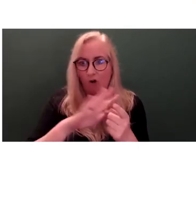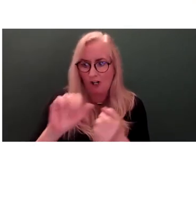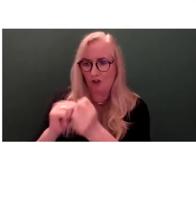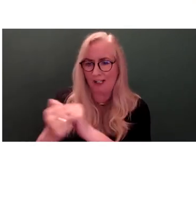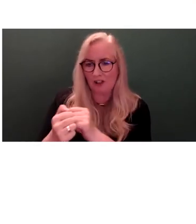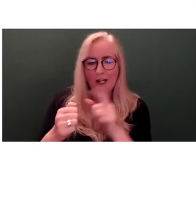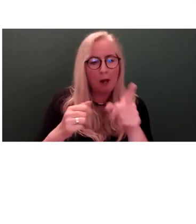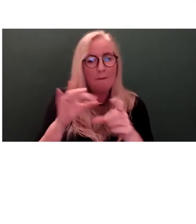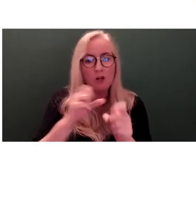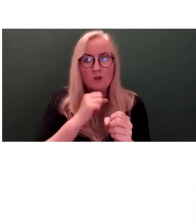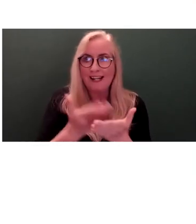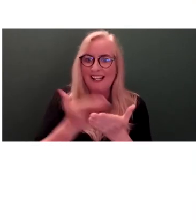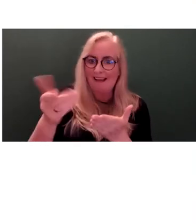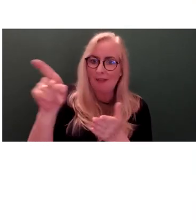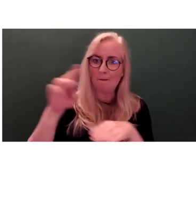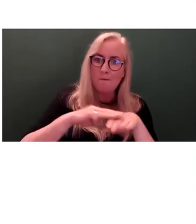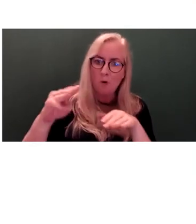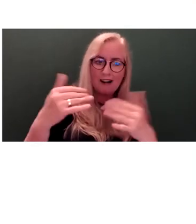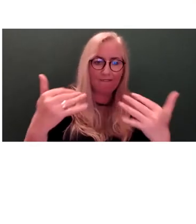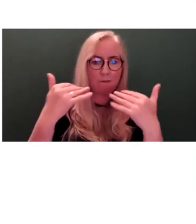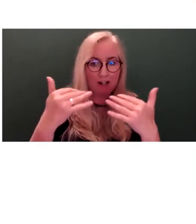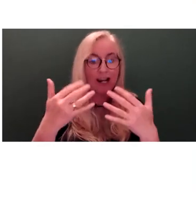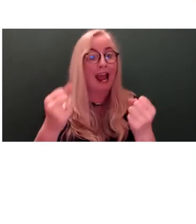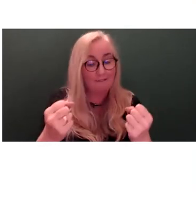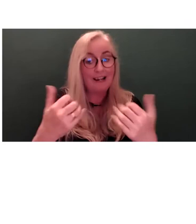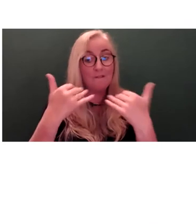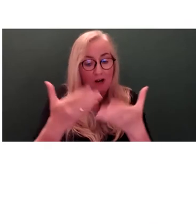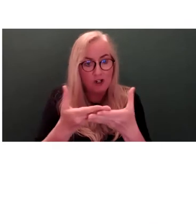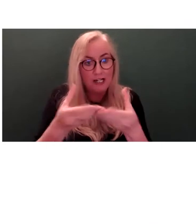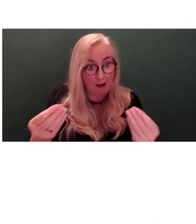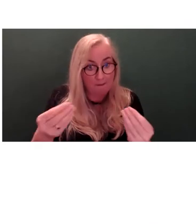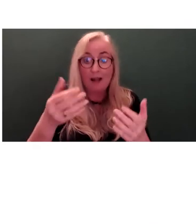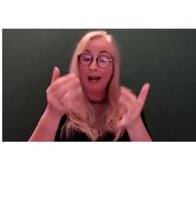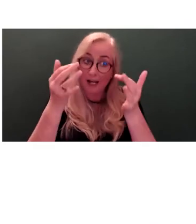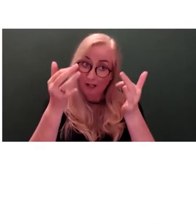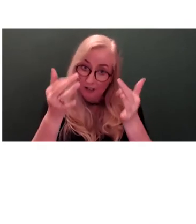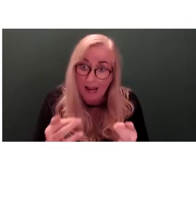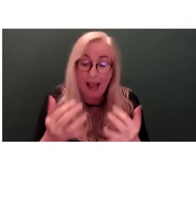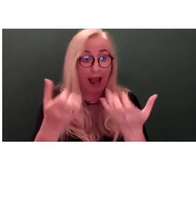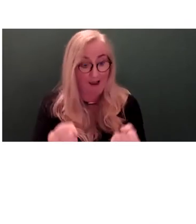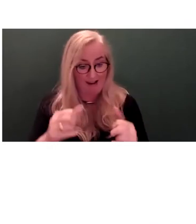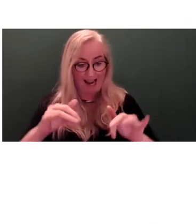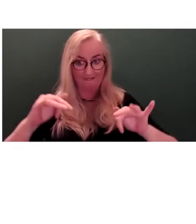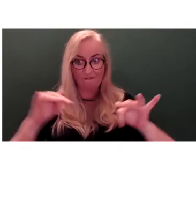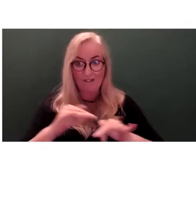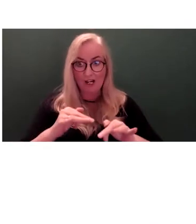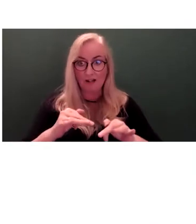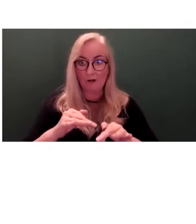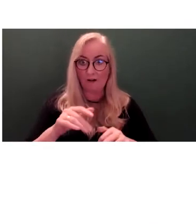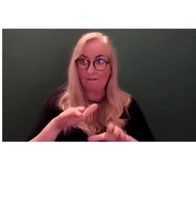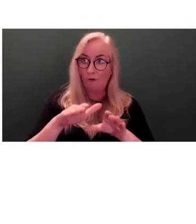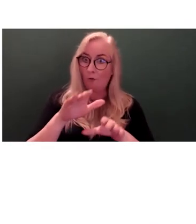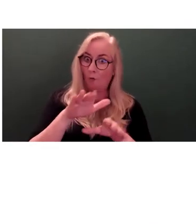to fill in that knowledge gap. There is still genuinely a fear among employers